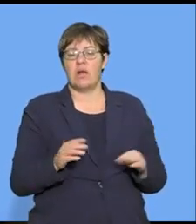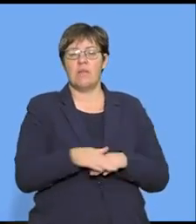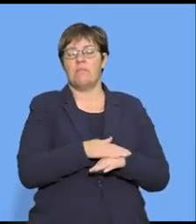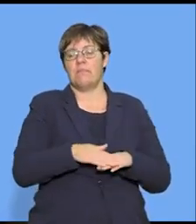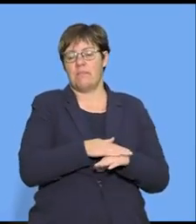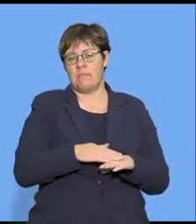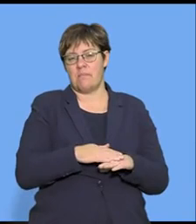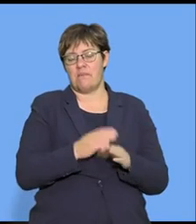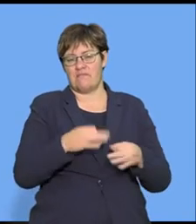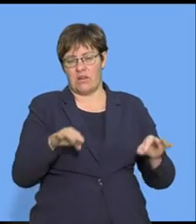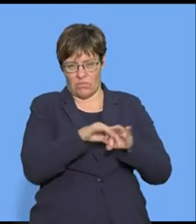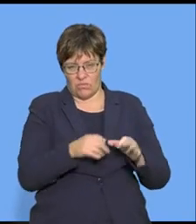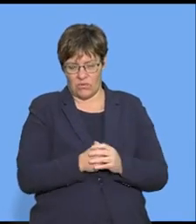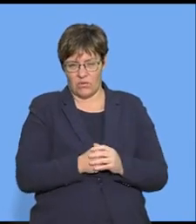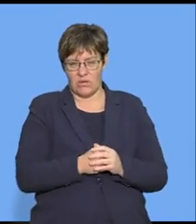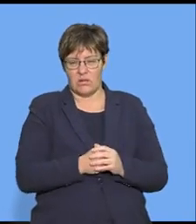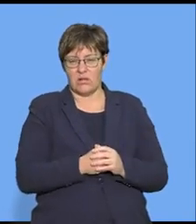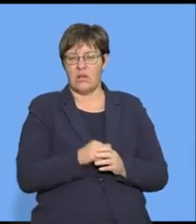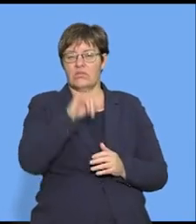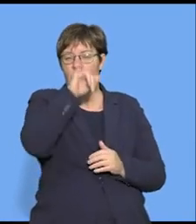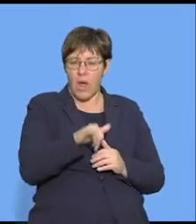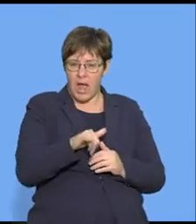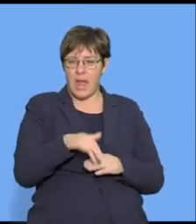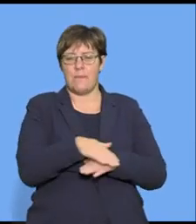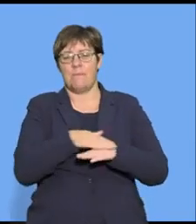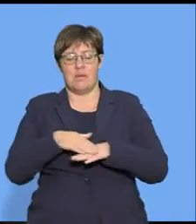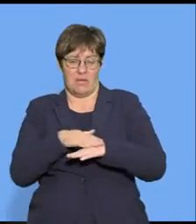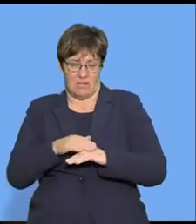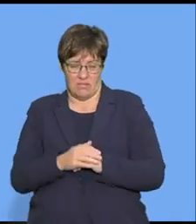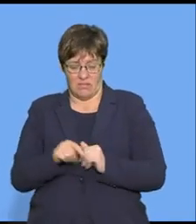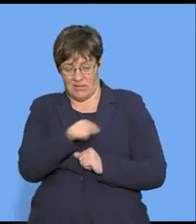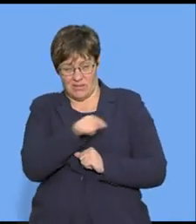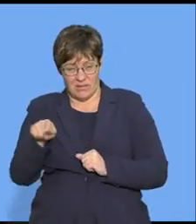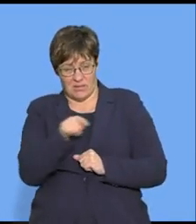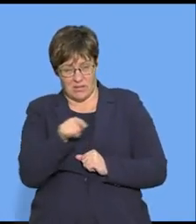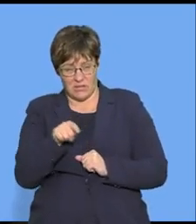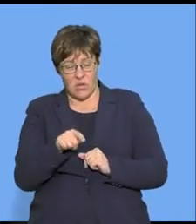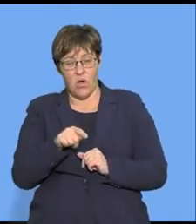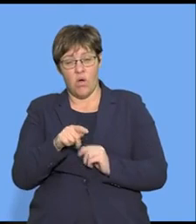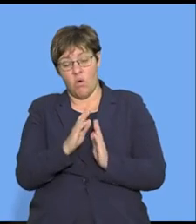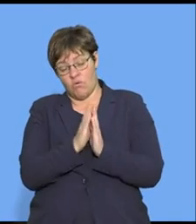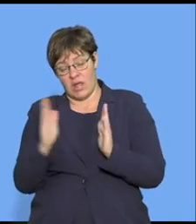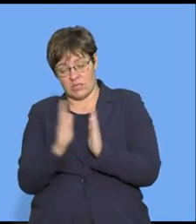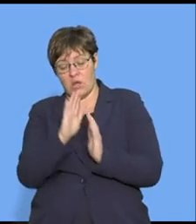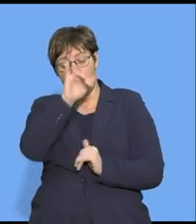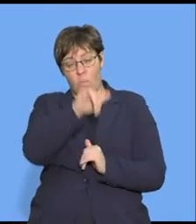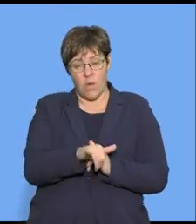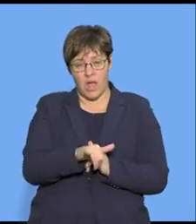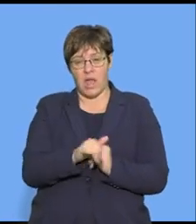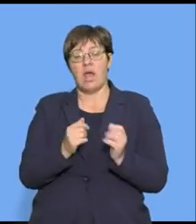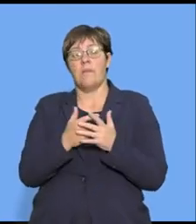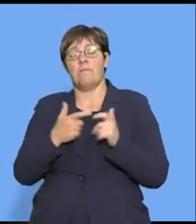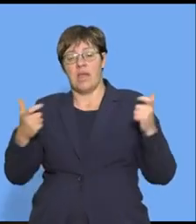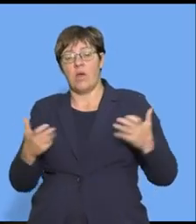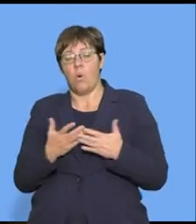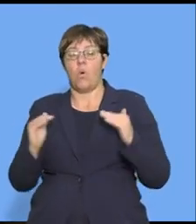Which is y minimum. So in simple terms, our range is always going to be y is greater or equals to